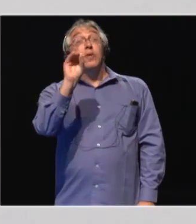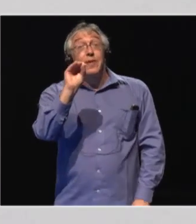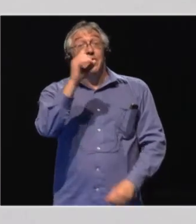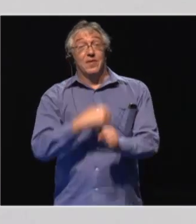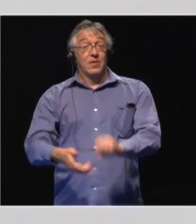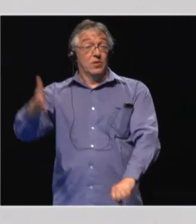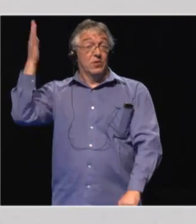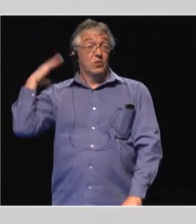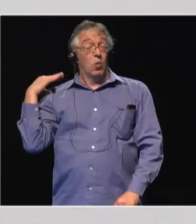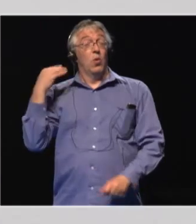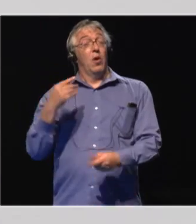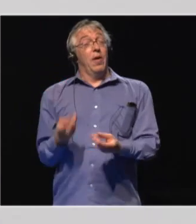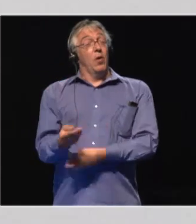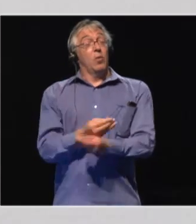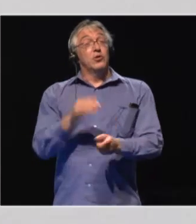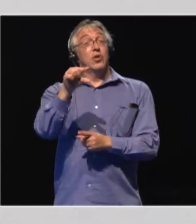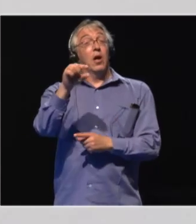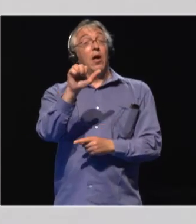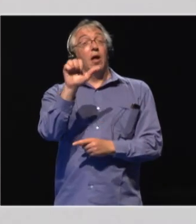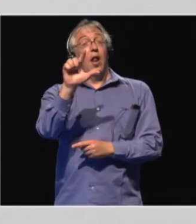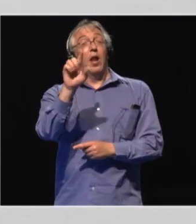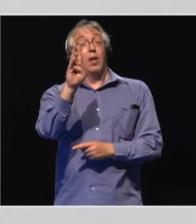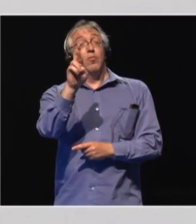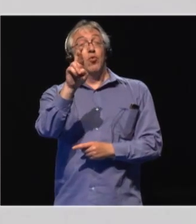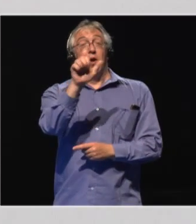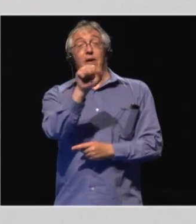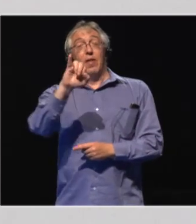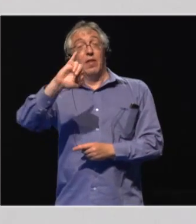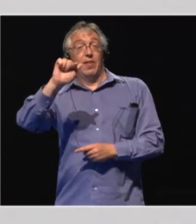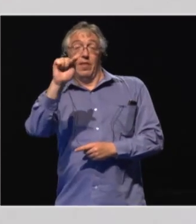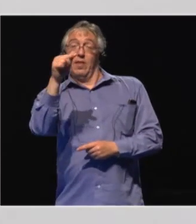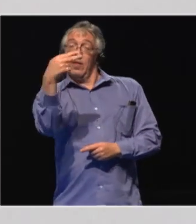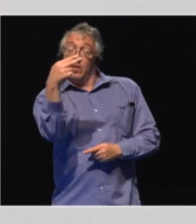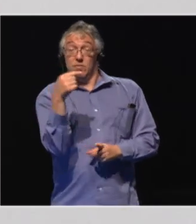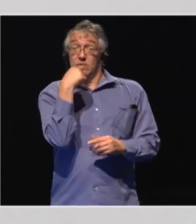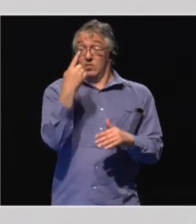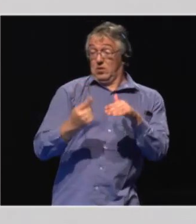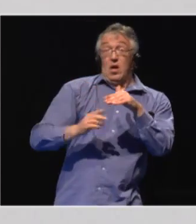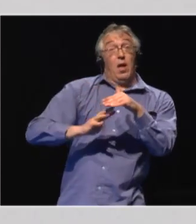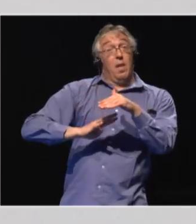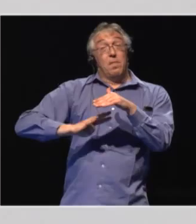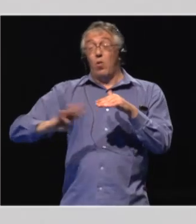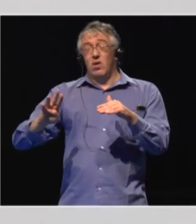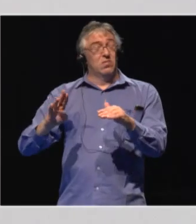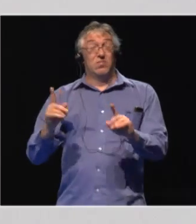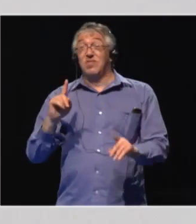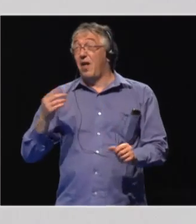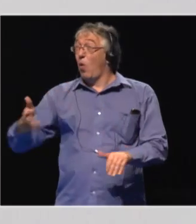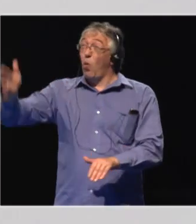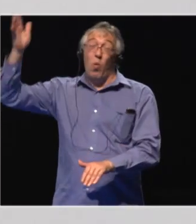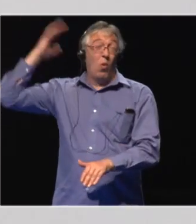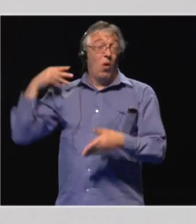made the case of migration as the oldest and amongst the surest routes out of poverty. It